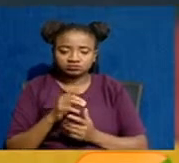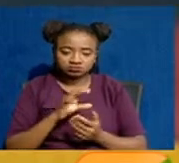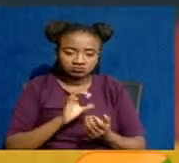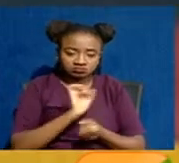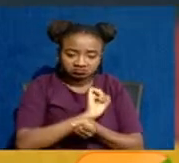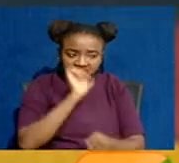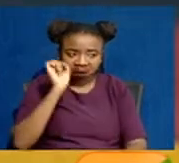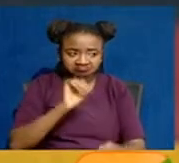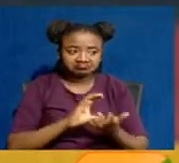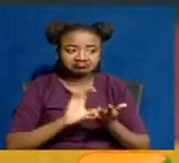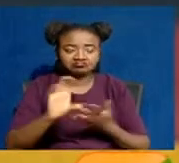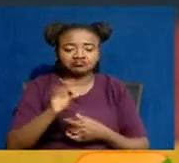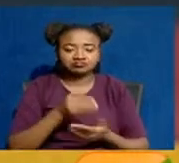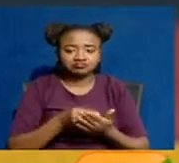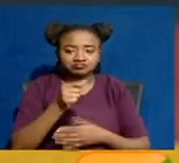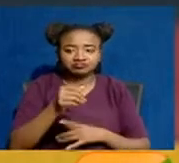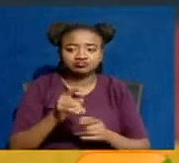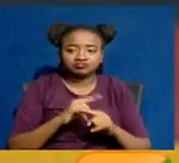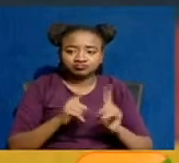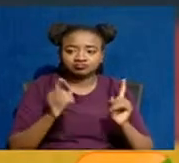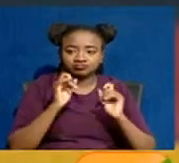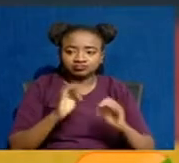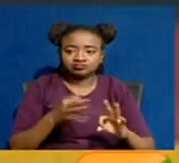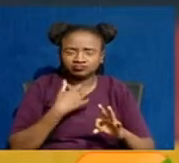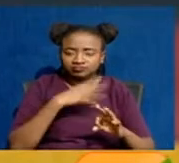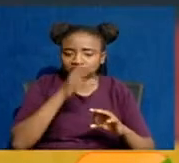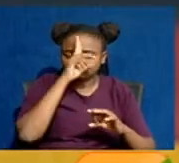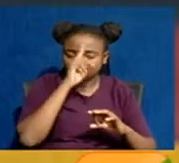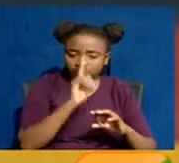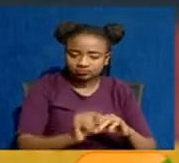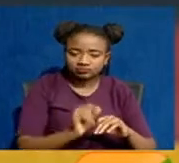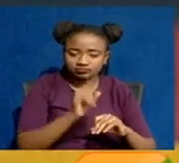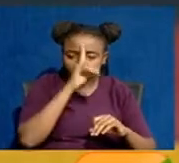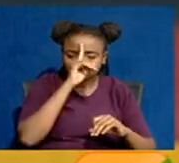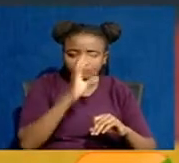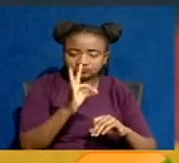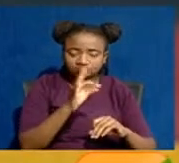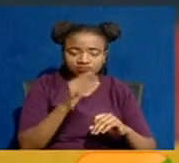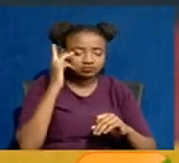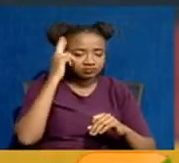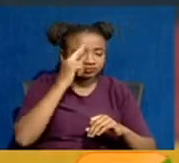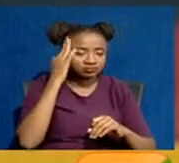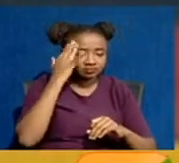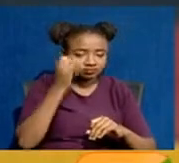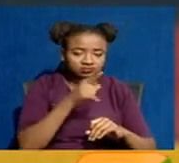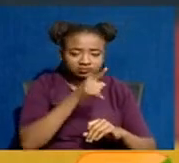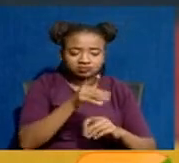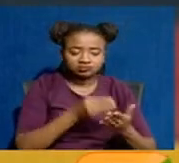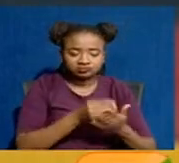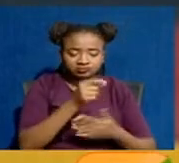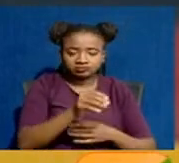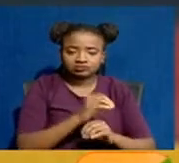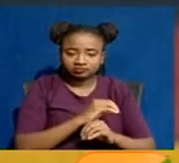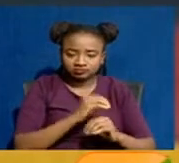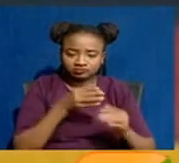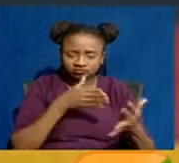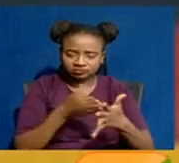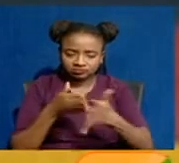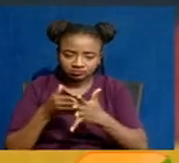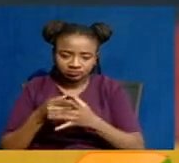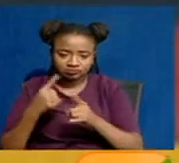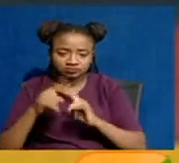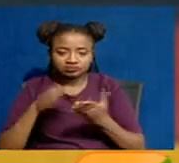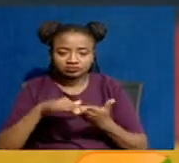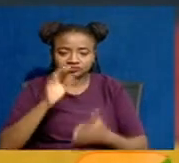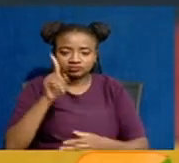been rightly stated, unless there is a serious reason as to why you can be denied bail and bond, most offenses you should